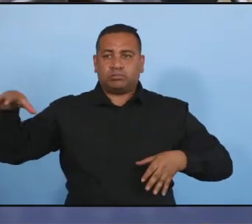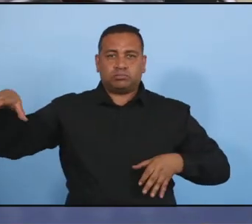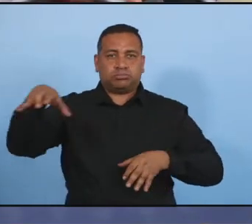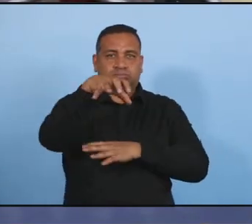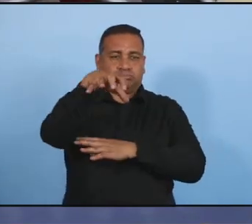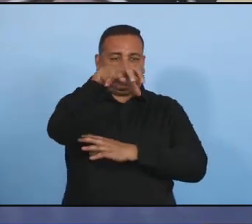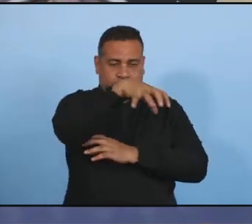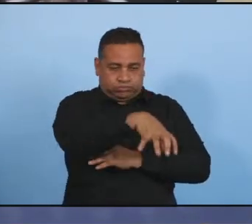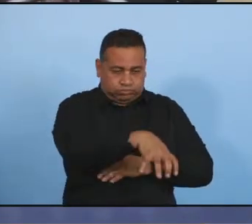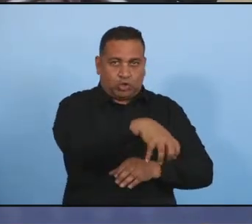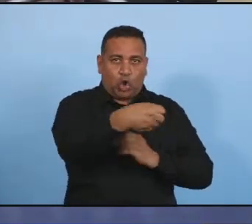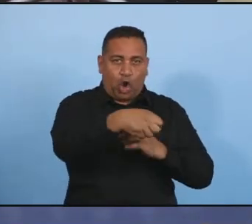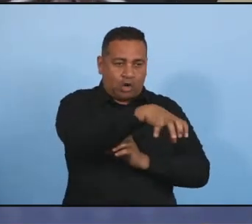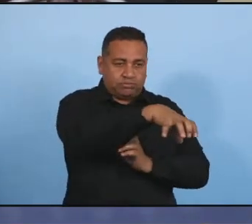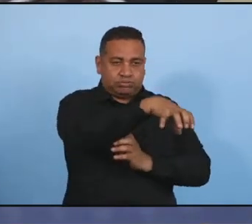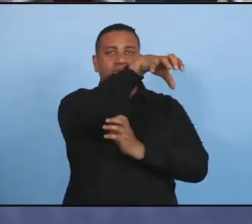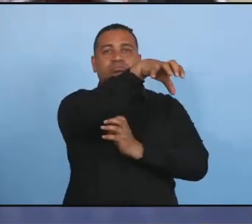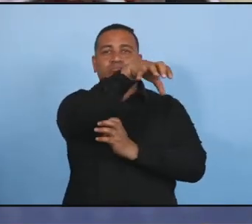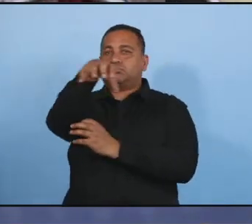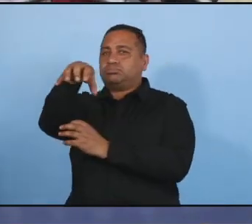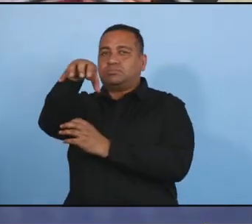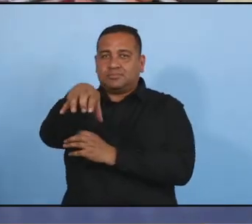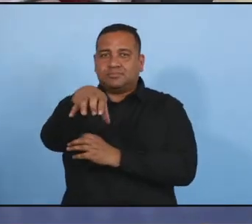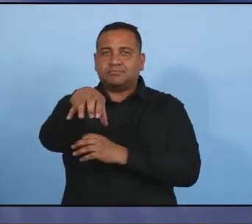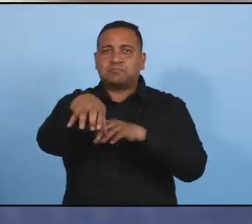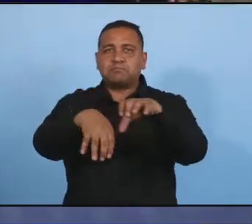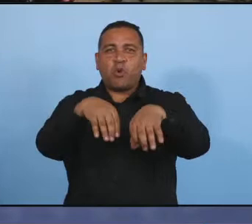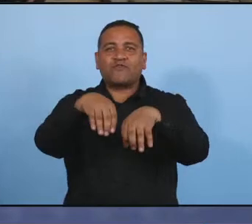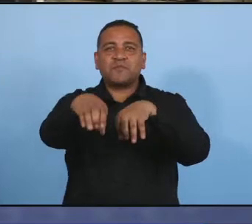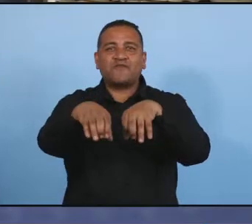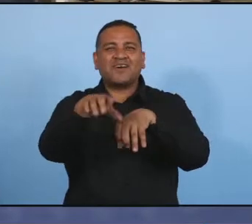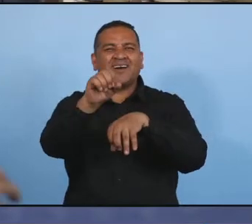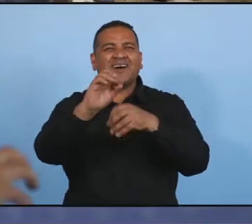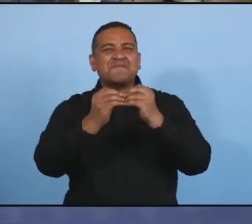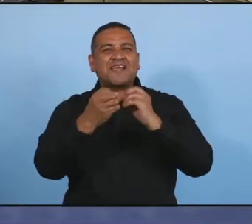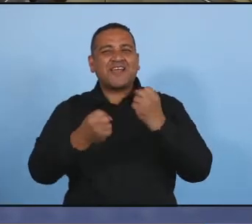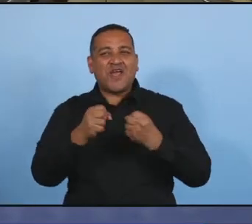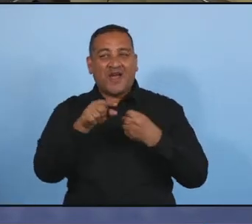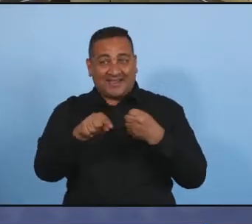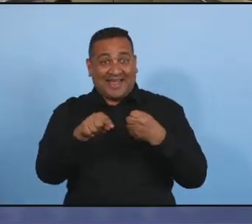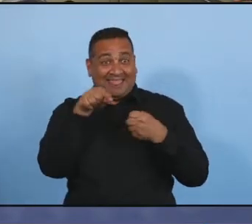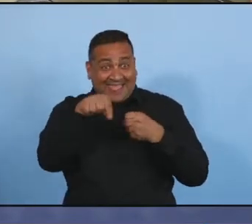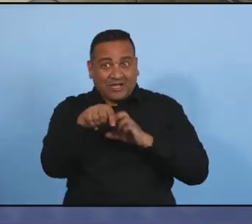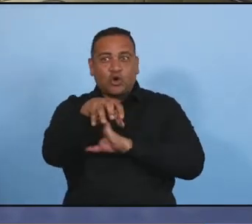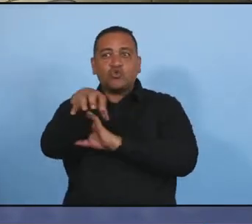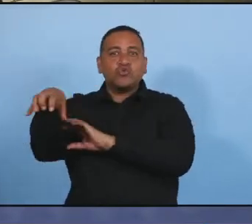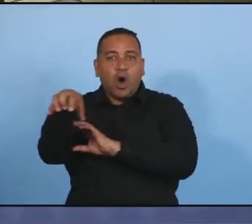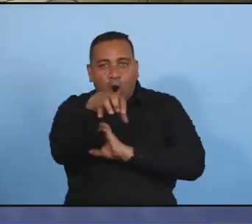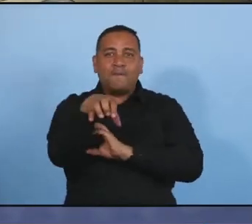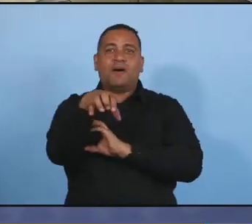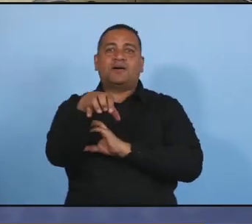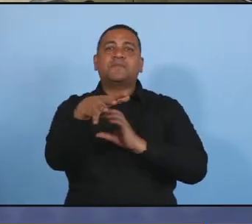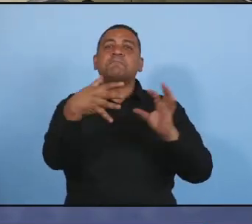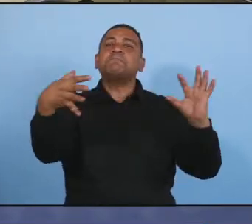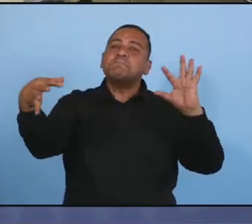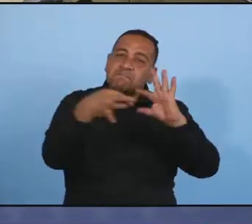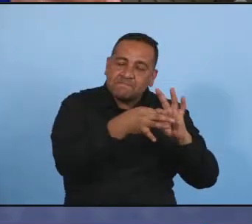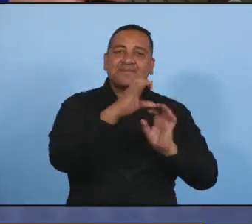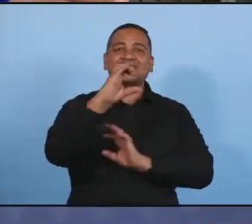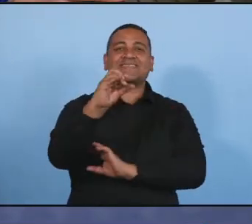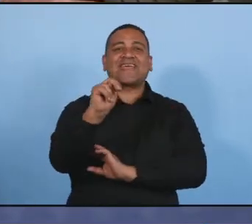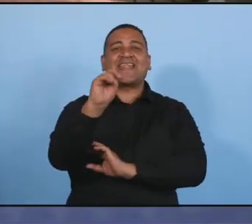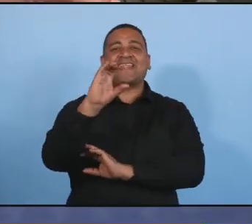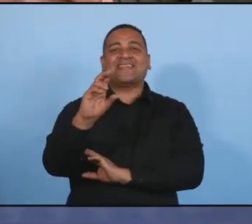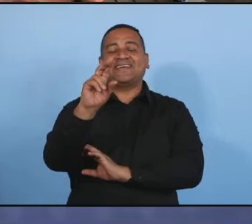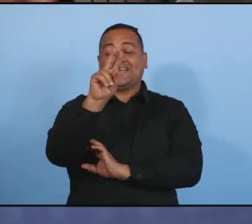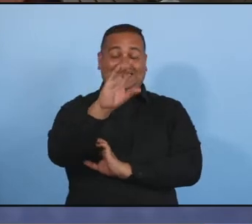the instruction. You see, the same wow. language that they use to program those robots is part of the CNC programming. Yeah. Because you're telling